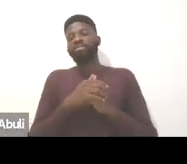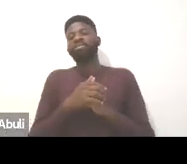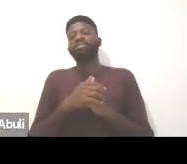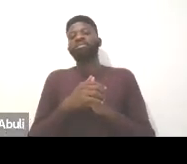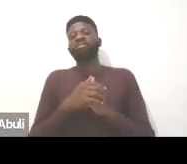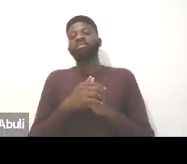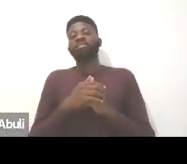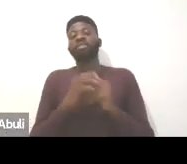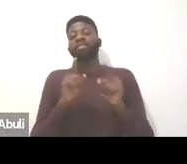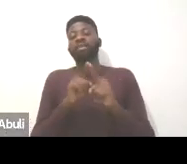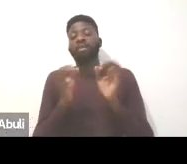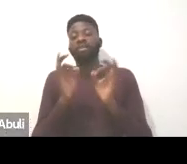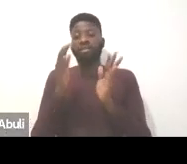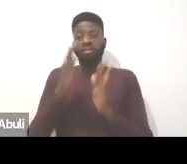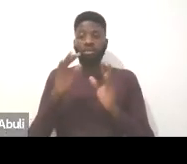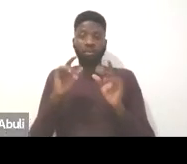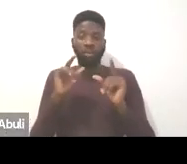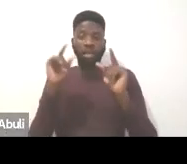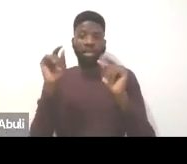Even if someone said that